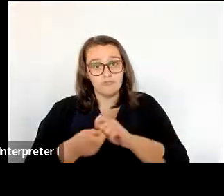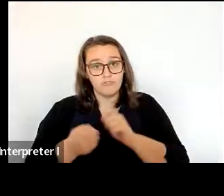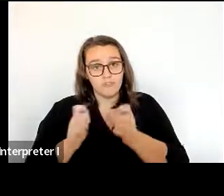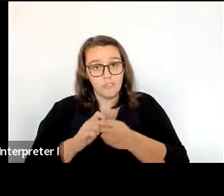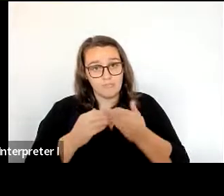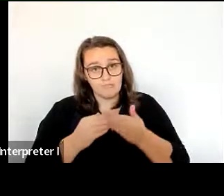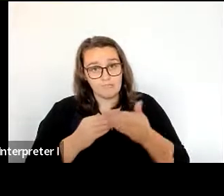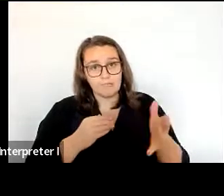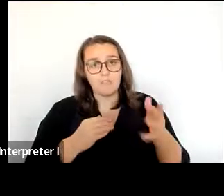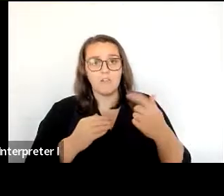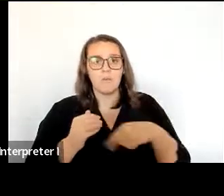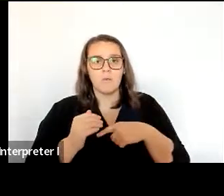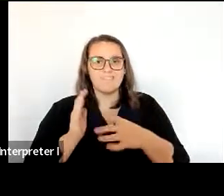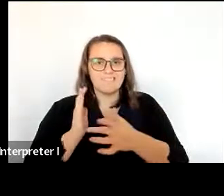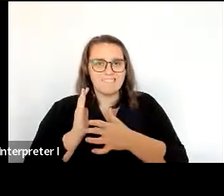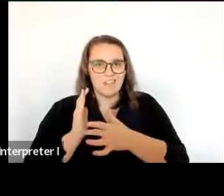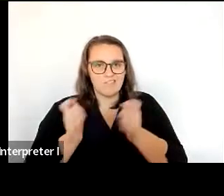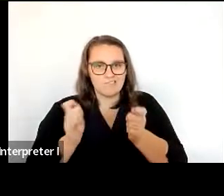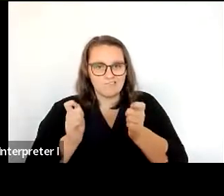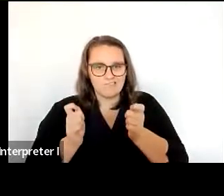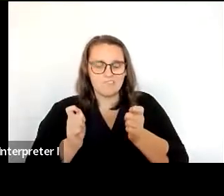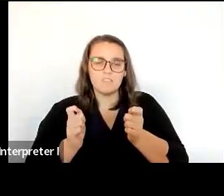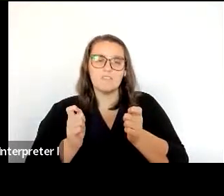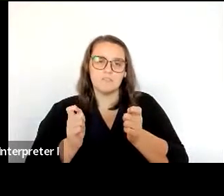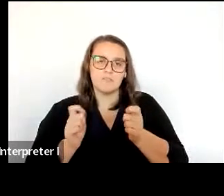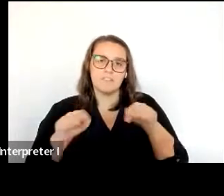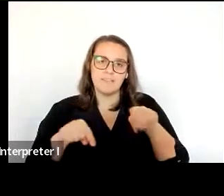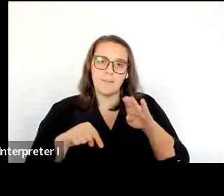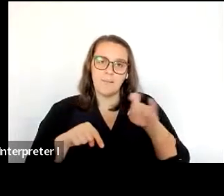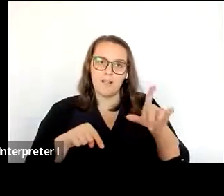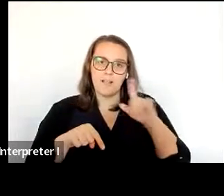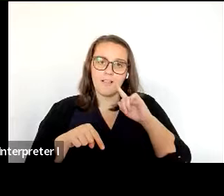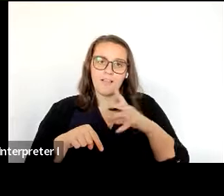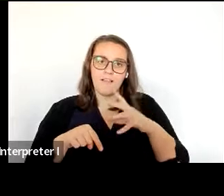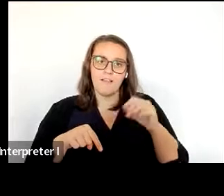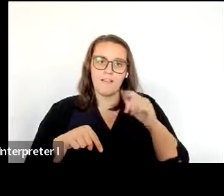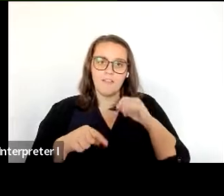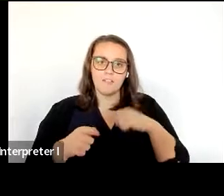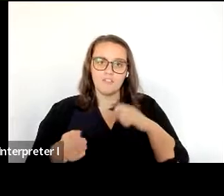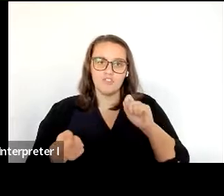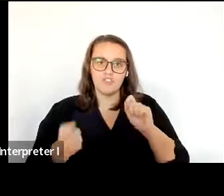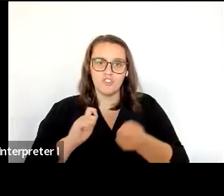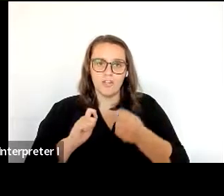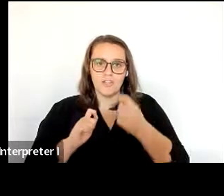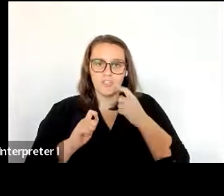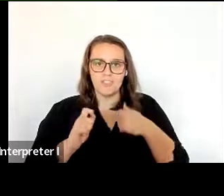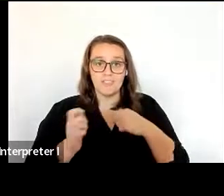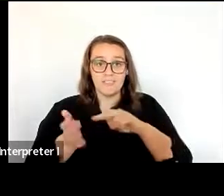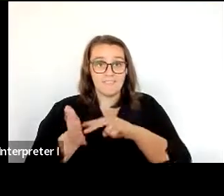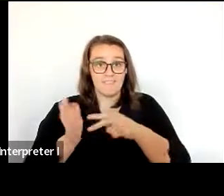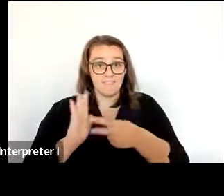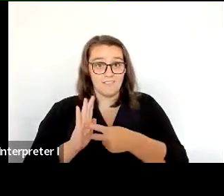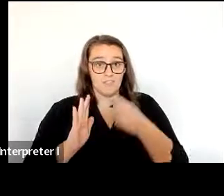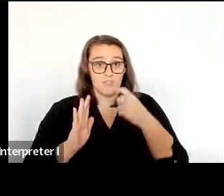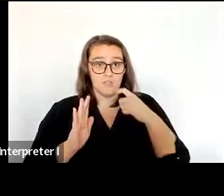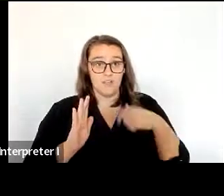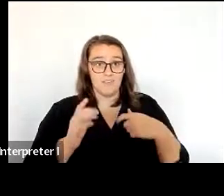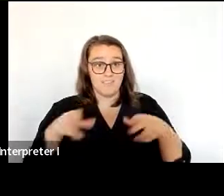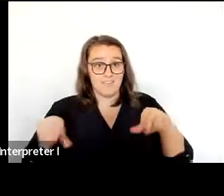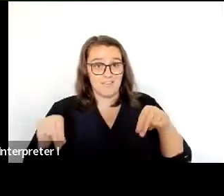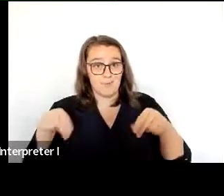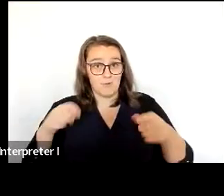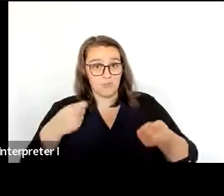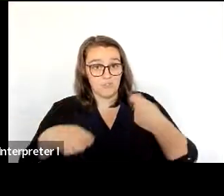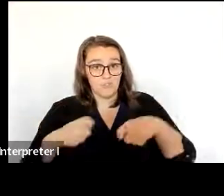several technical amendments to Bill 24-664, including amending the definition of diaper changing station to be more consistent with